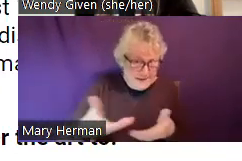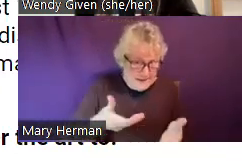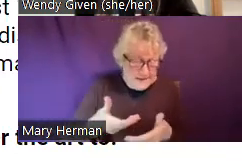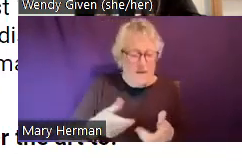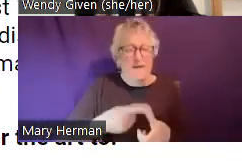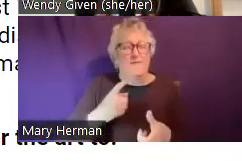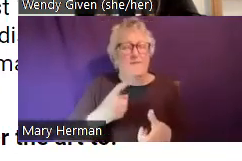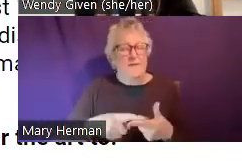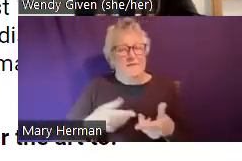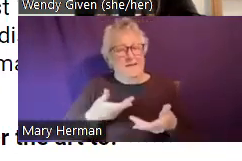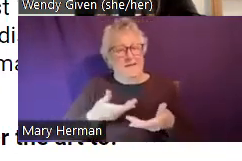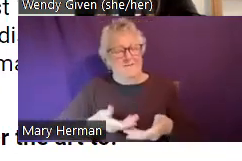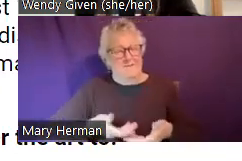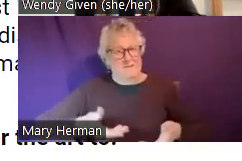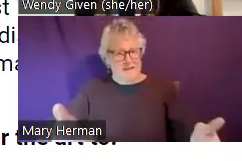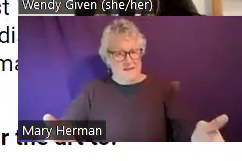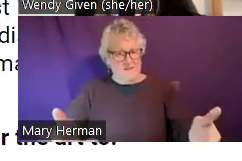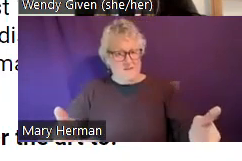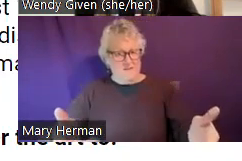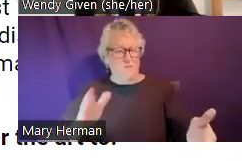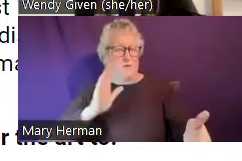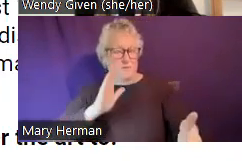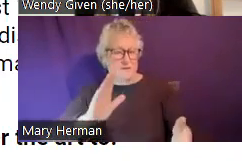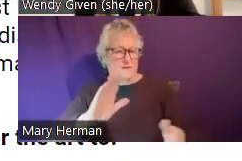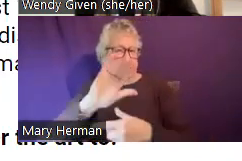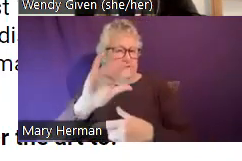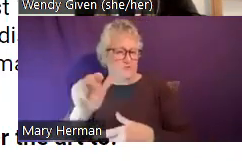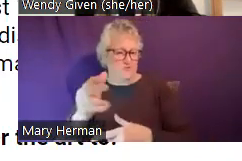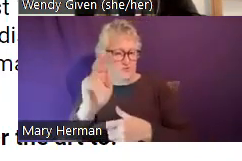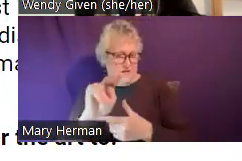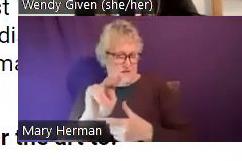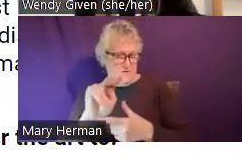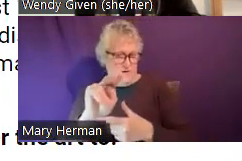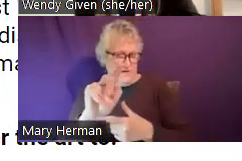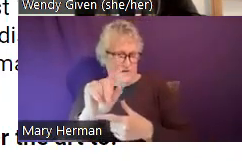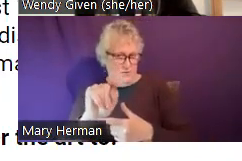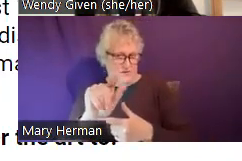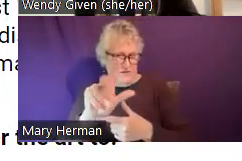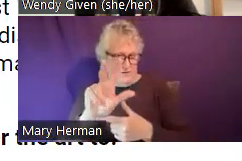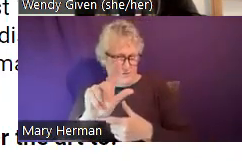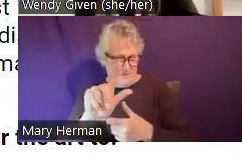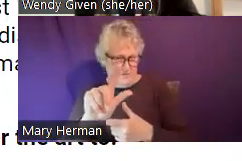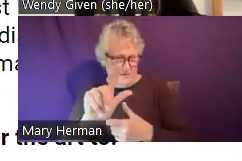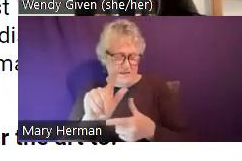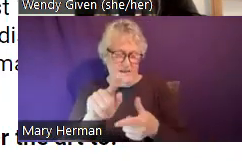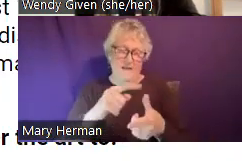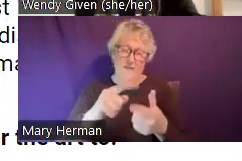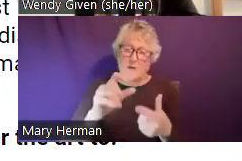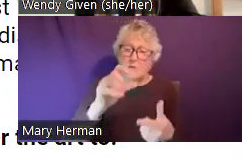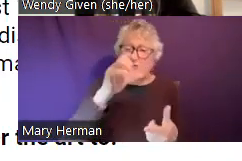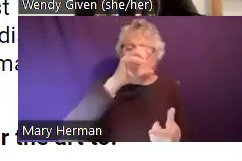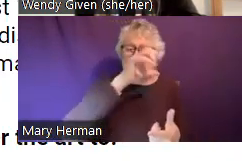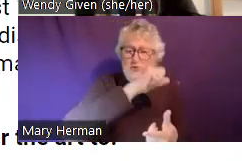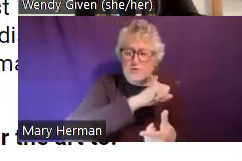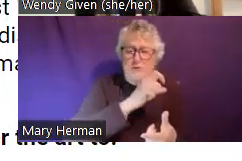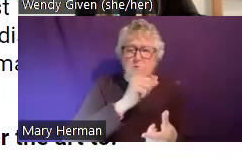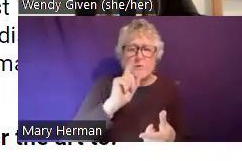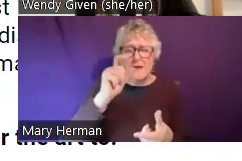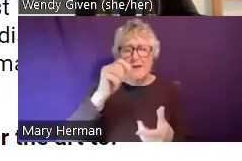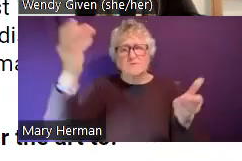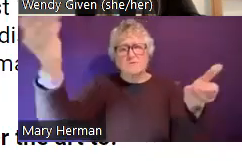2023, assuming that we would hopefully be able to bring artists in February, but possibly, of course,